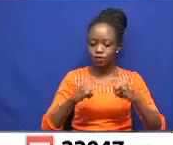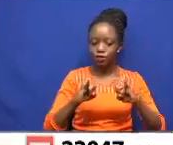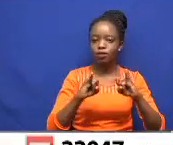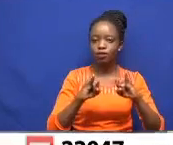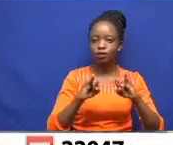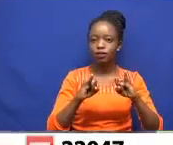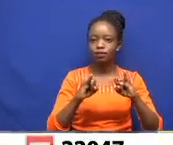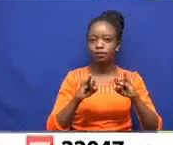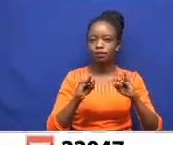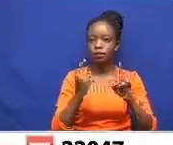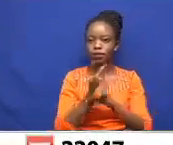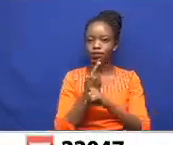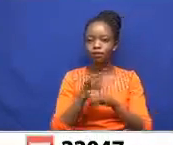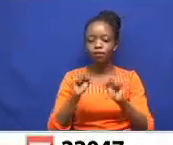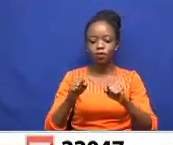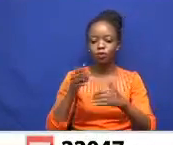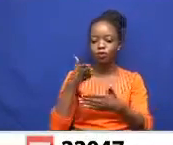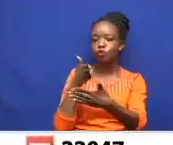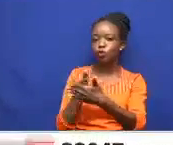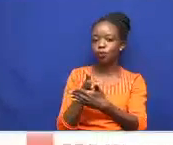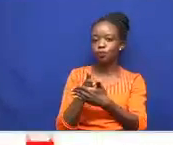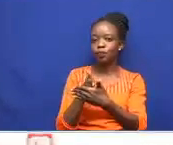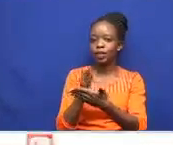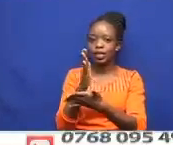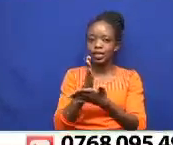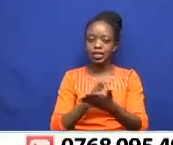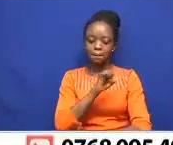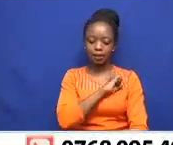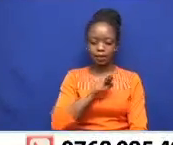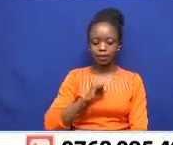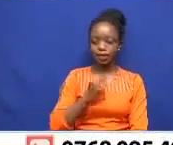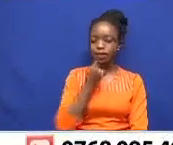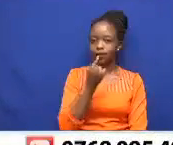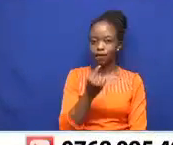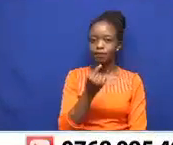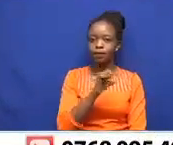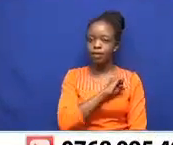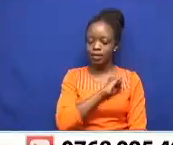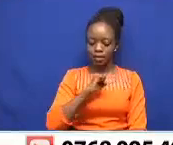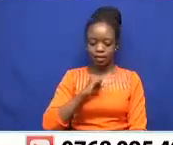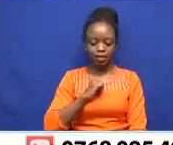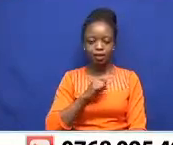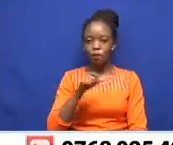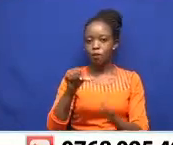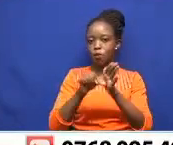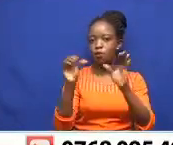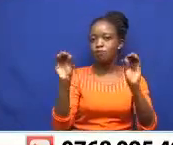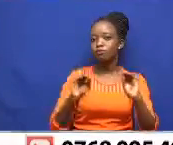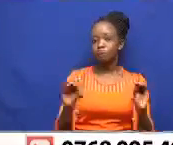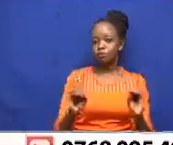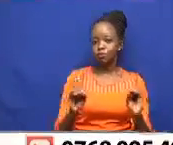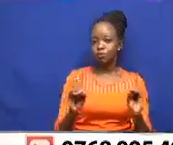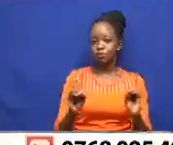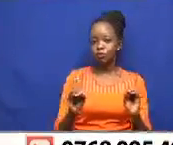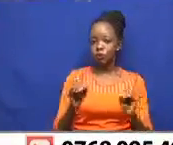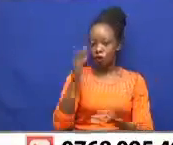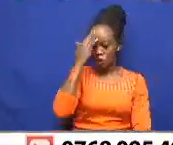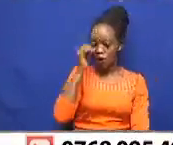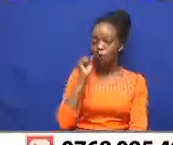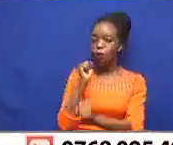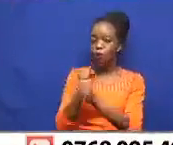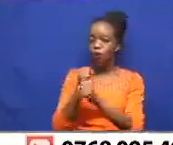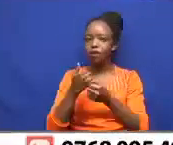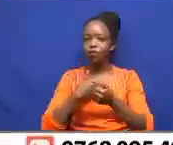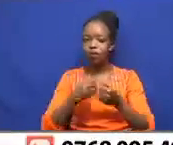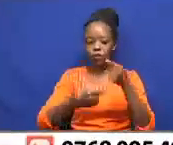standoff must come to an end. A section of senators say the Senate is not to be blamed for the stalemate since it's working to have a